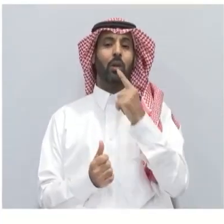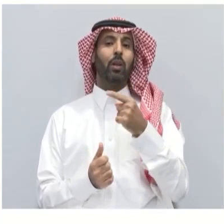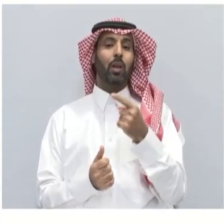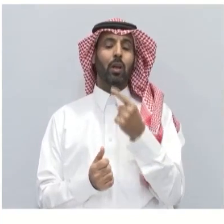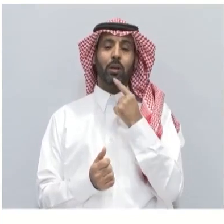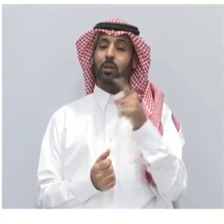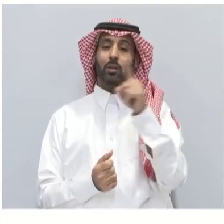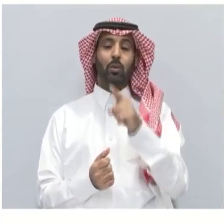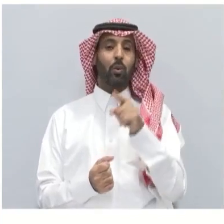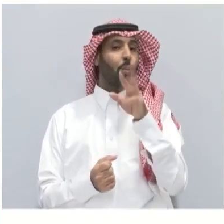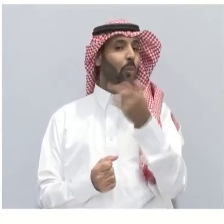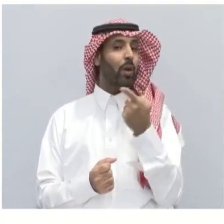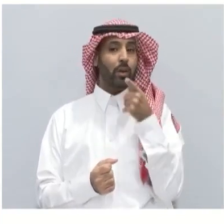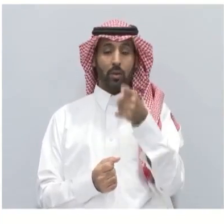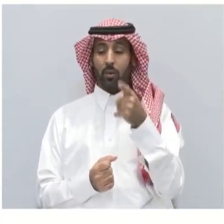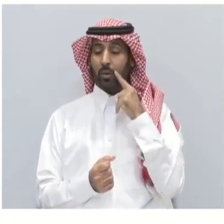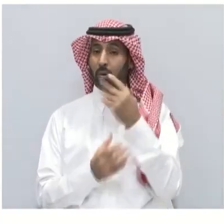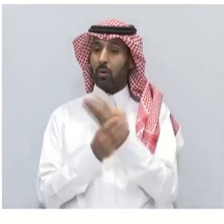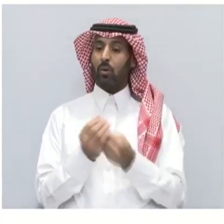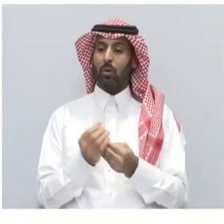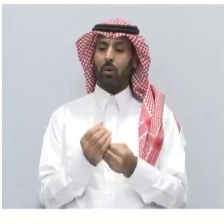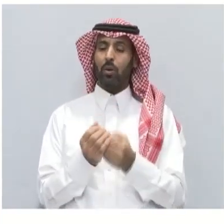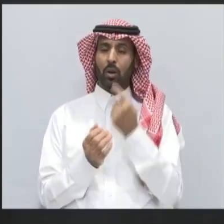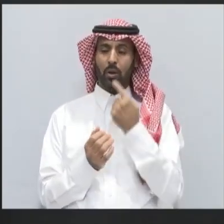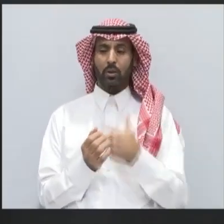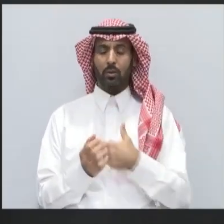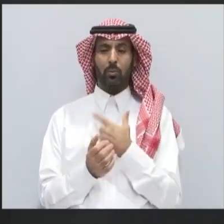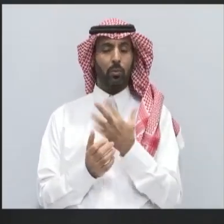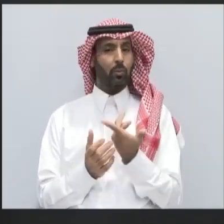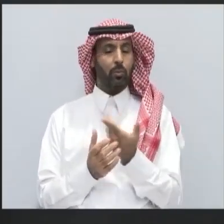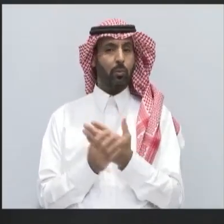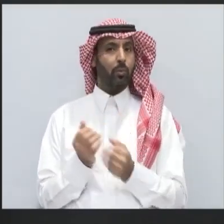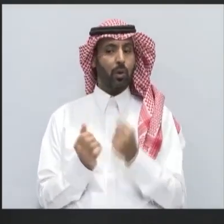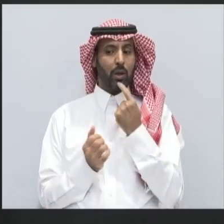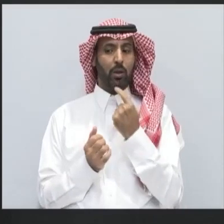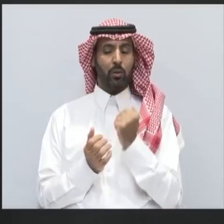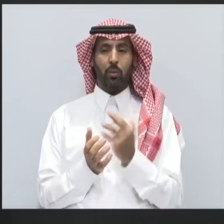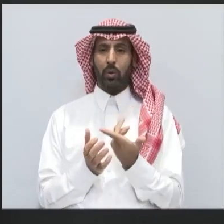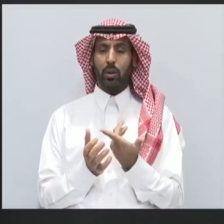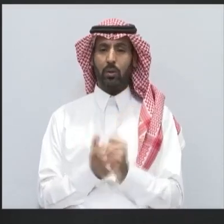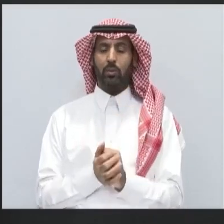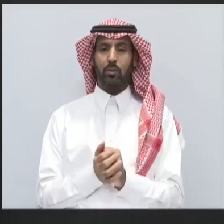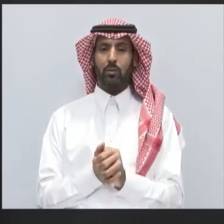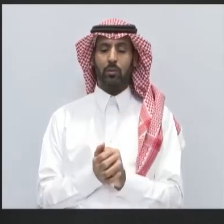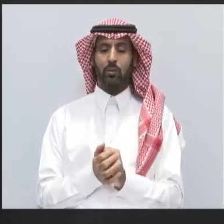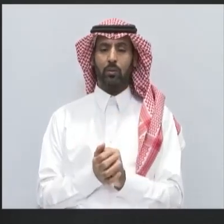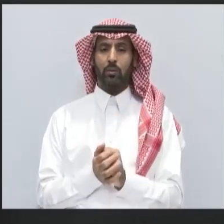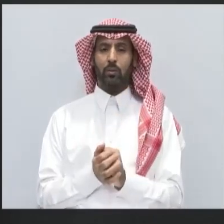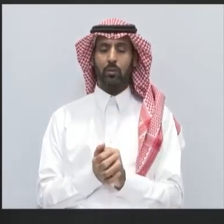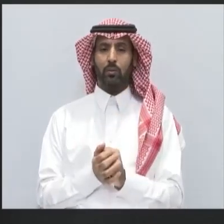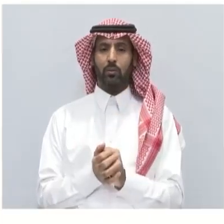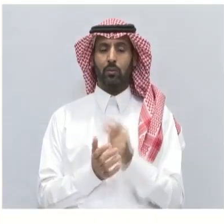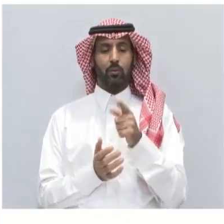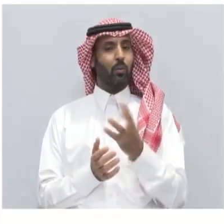when you born? When you born? That's correct. When were you